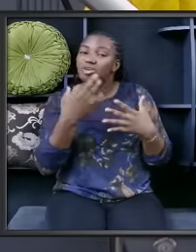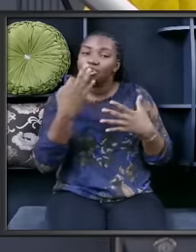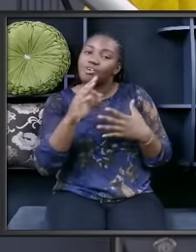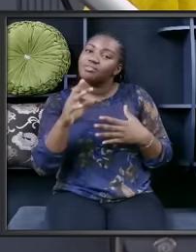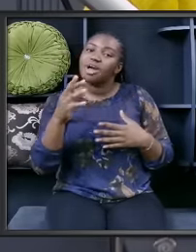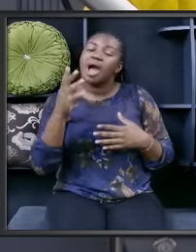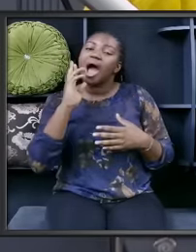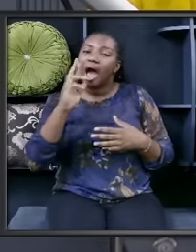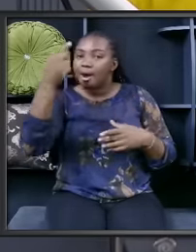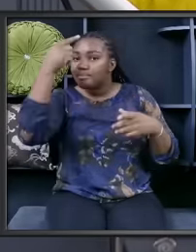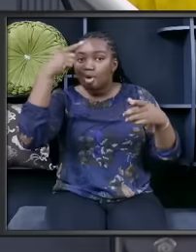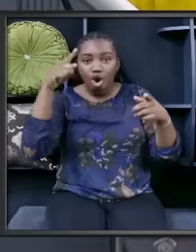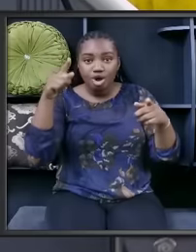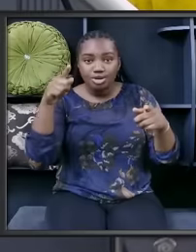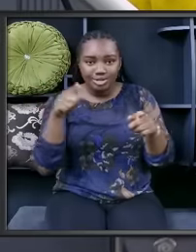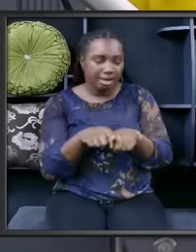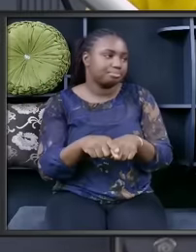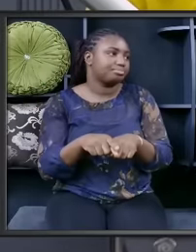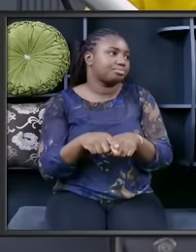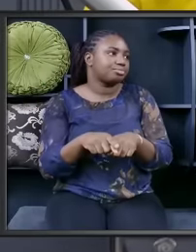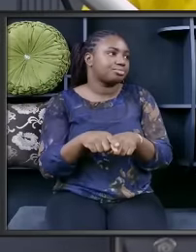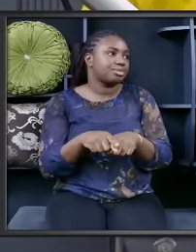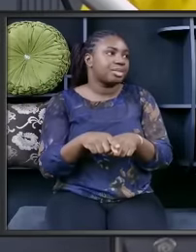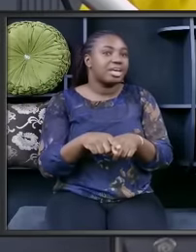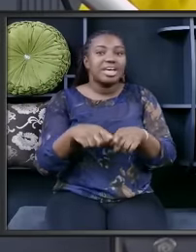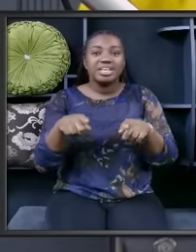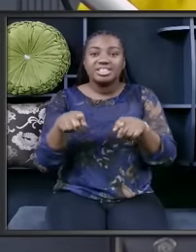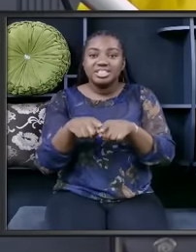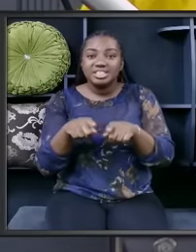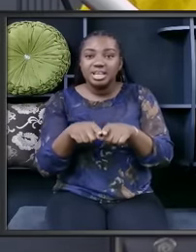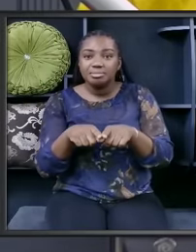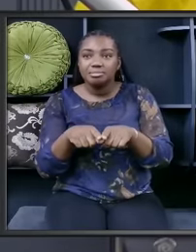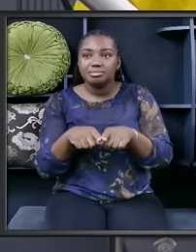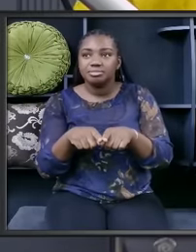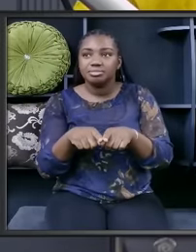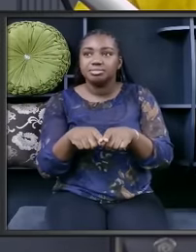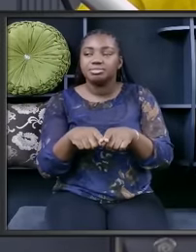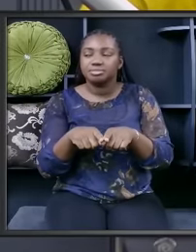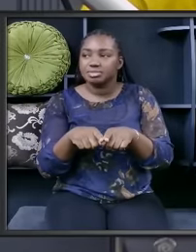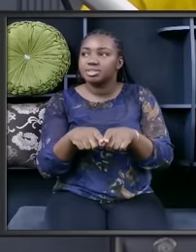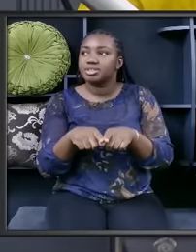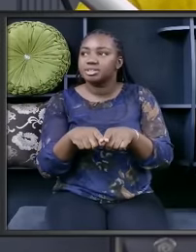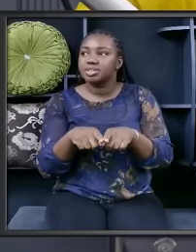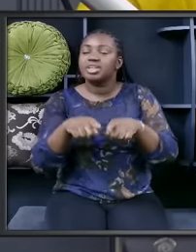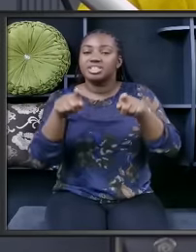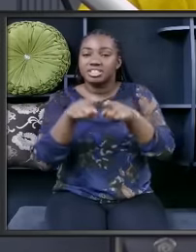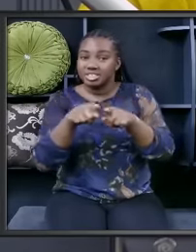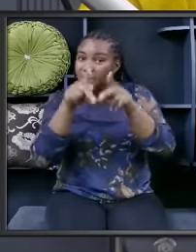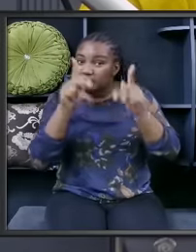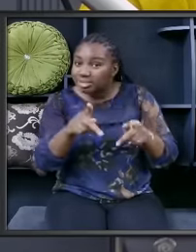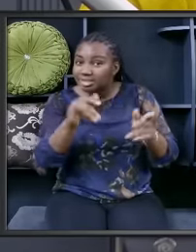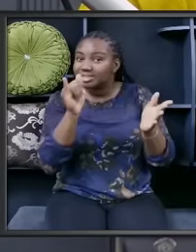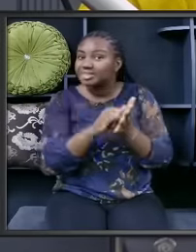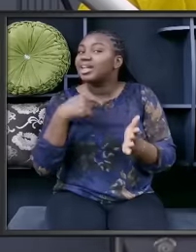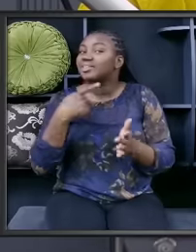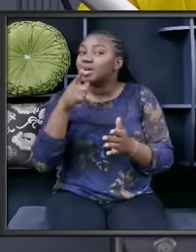And didn't go carry one home. Now, the same have been call you one time where she talks, say, if brother call you inside, no enter. No, he don't carry knife. My